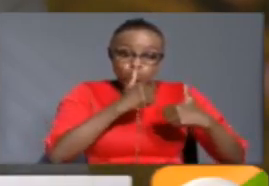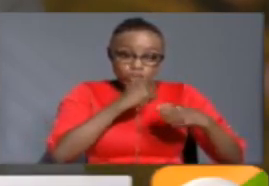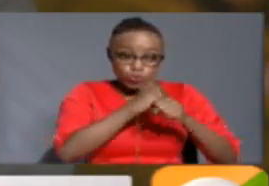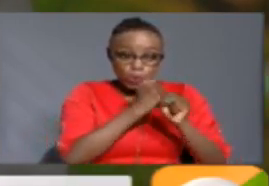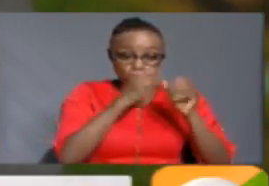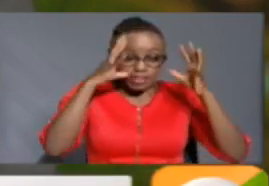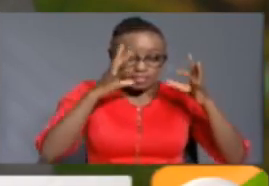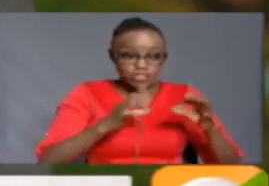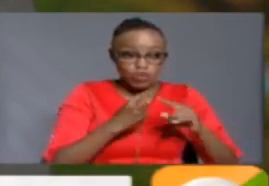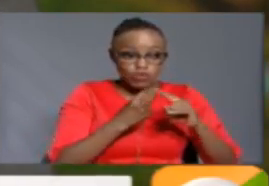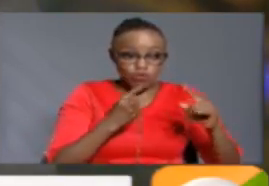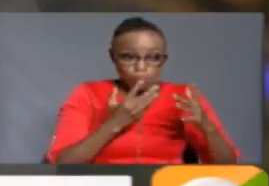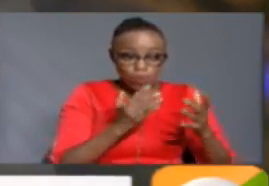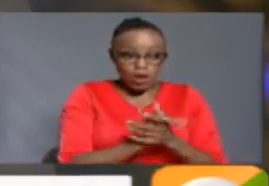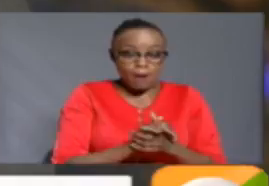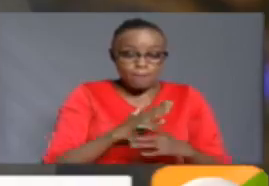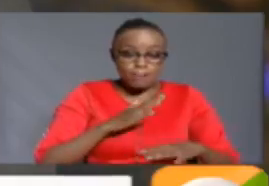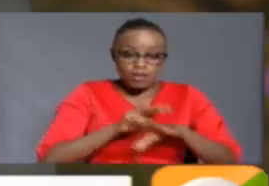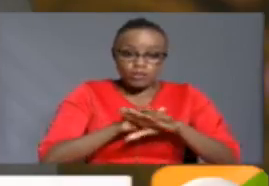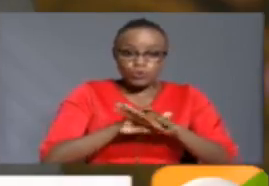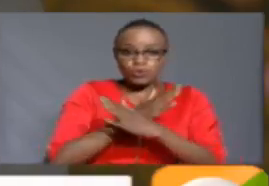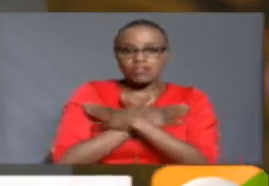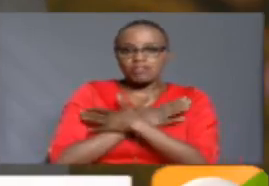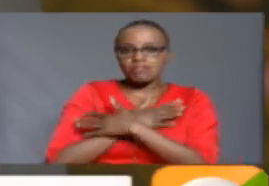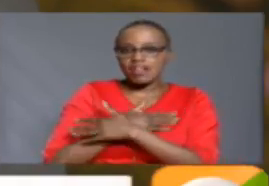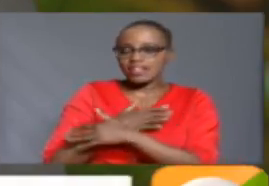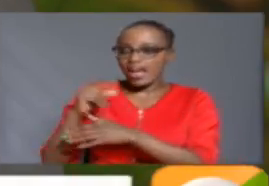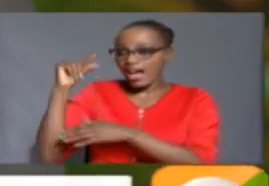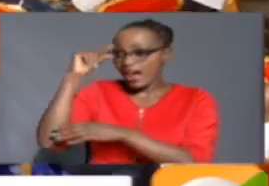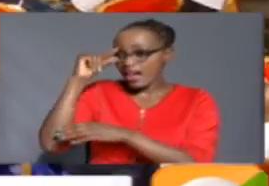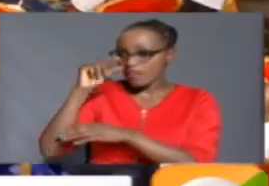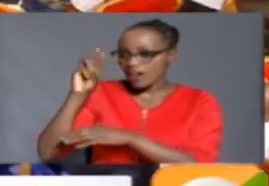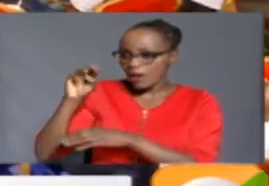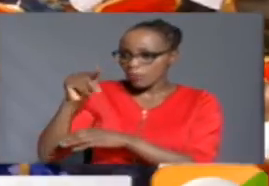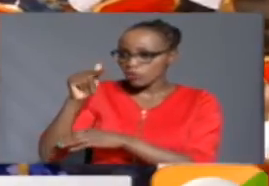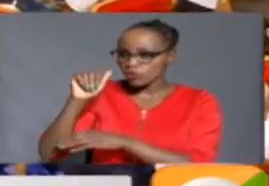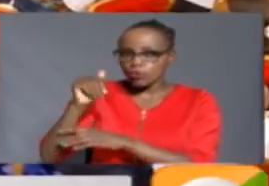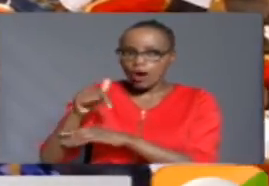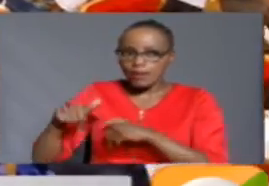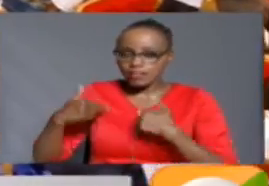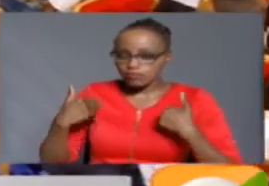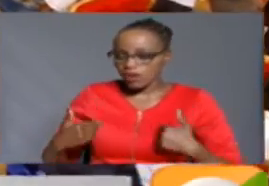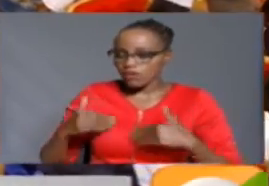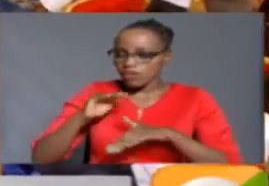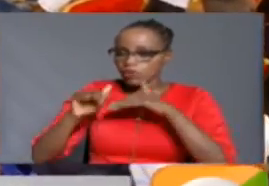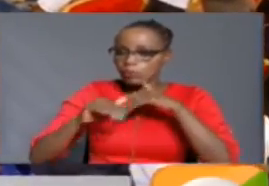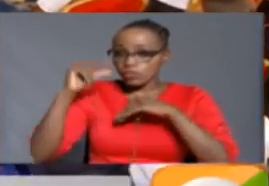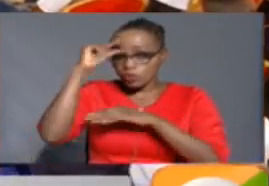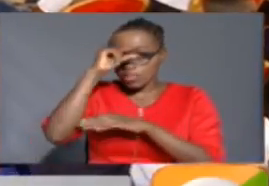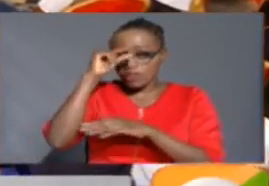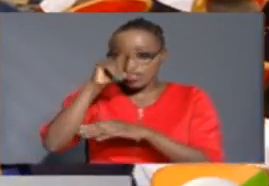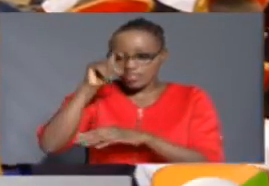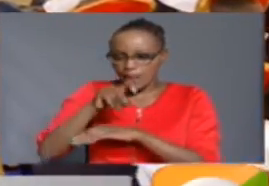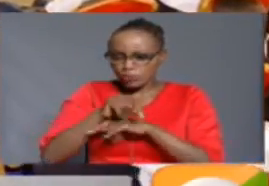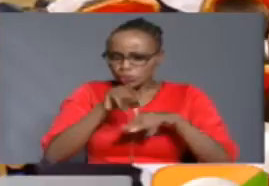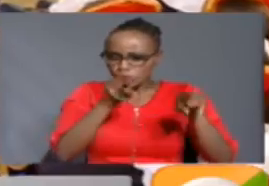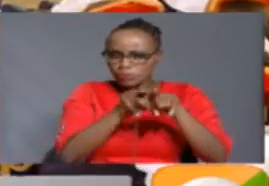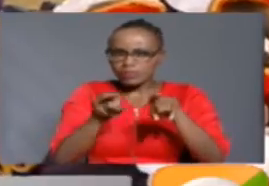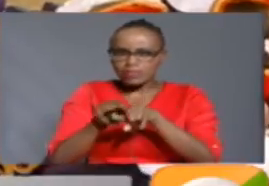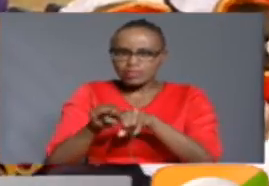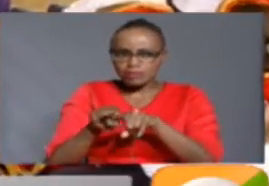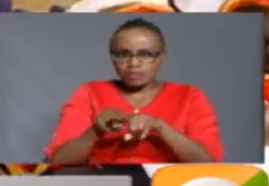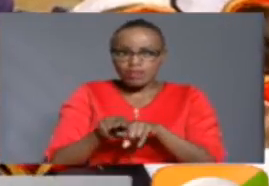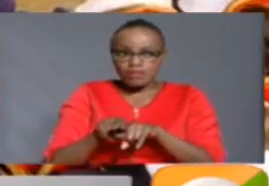decisions on, from my good friend Governor Mutua to myself to Deputy Governor, should be the same healthcare that